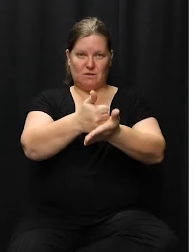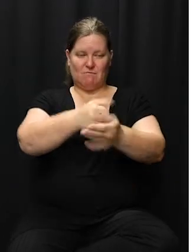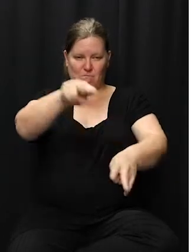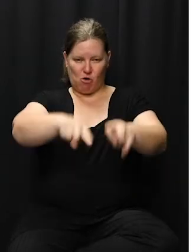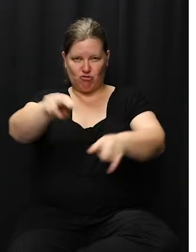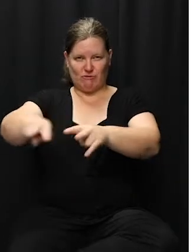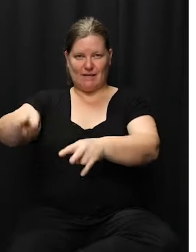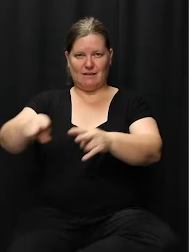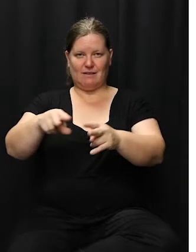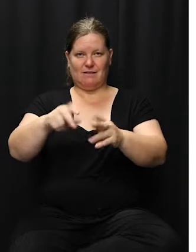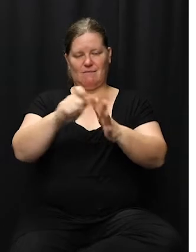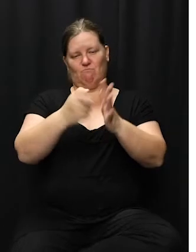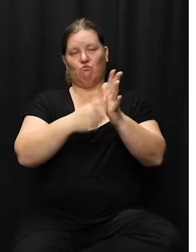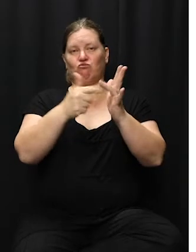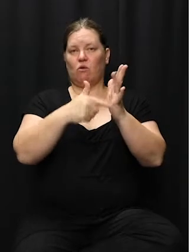monitoring protocols.